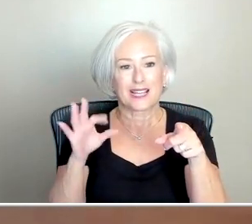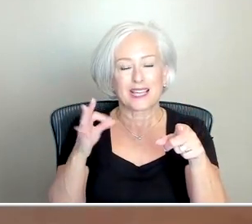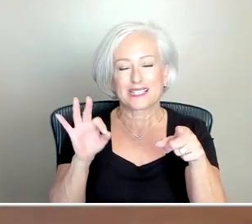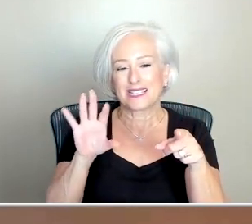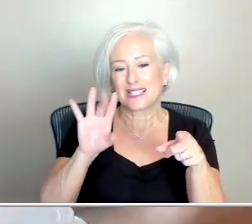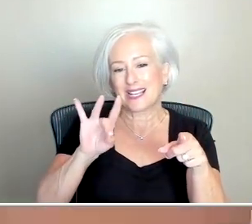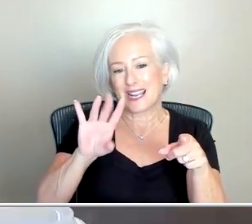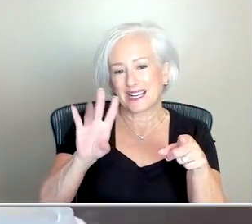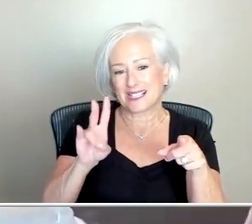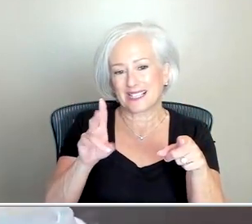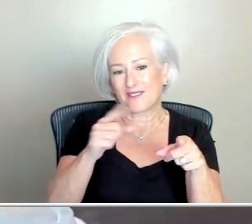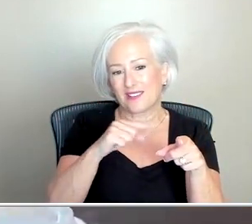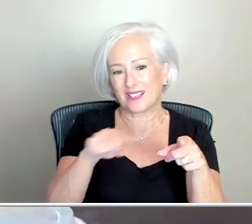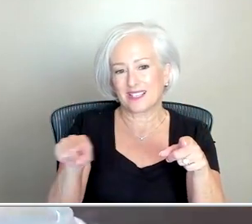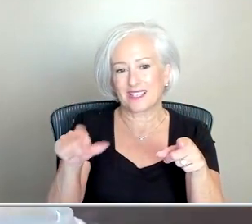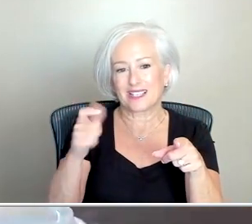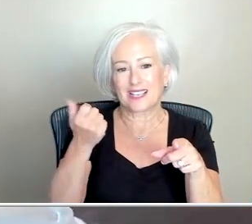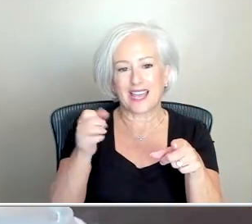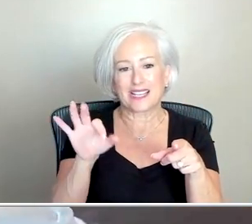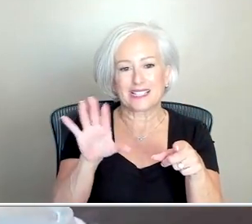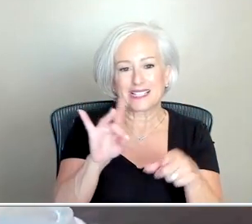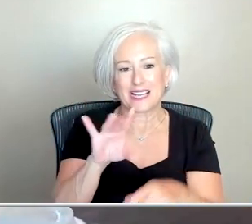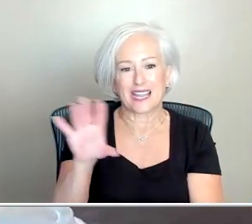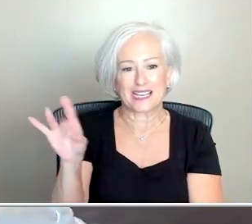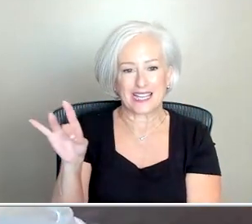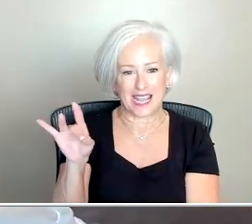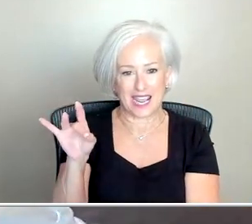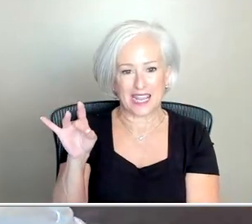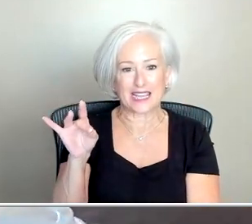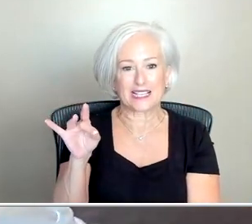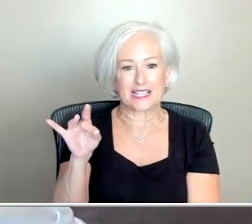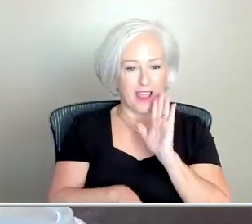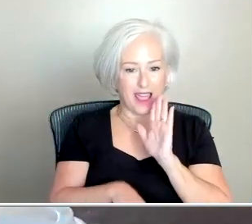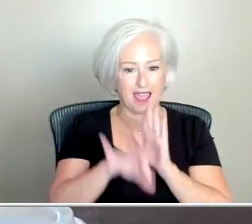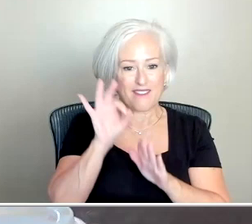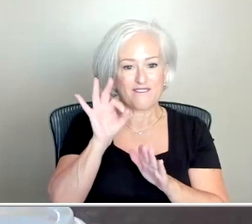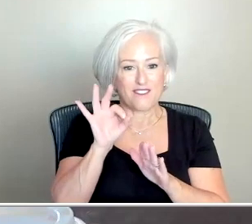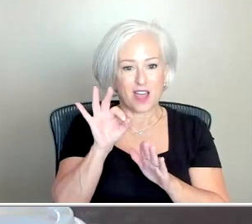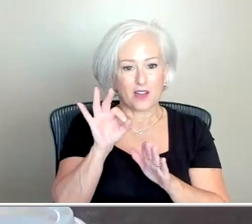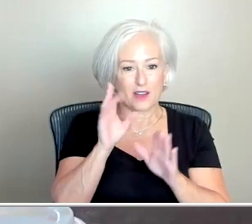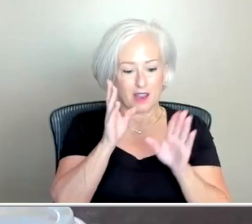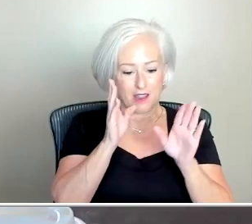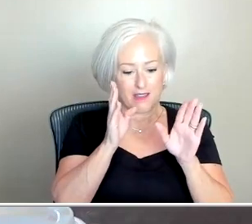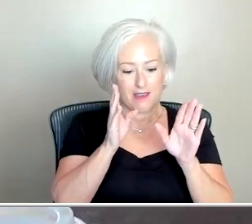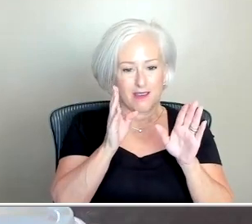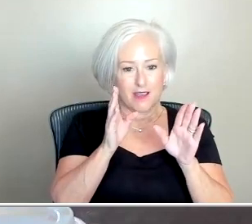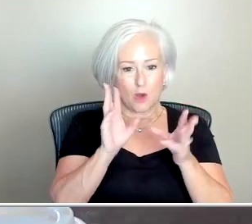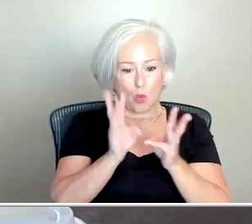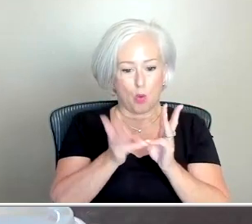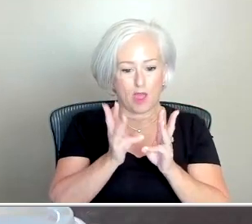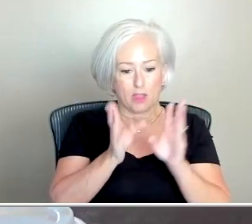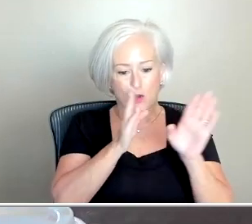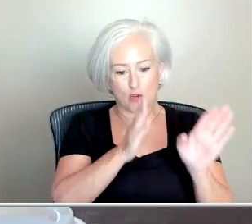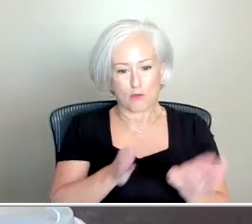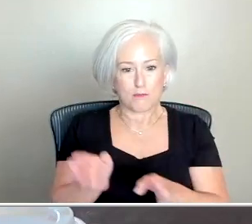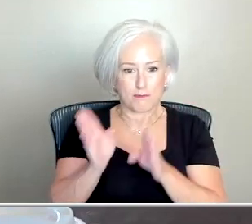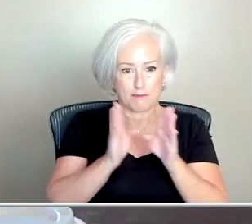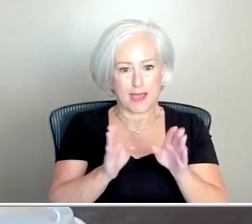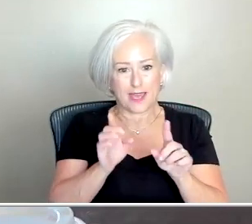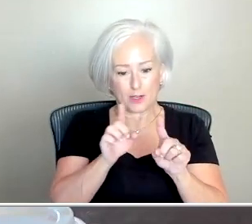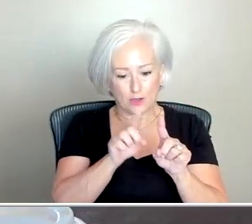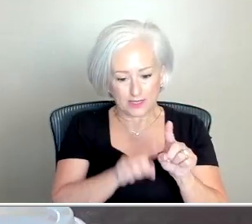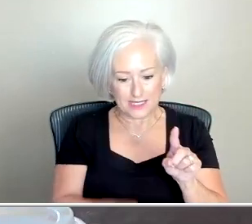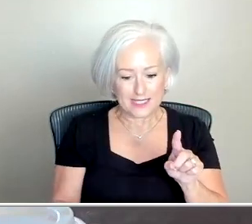1988. The year I discovered that the weather patterns are cycling. So this